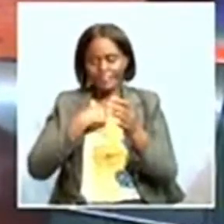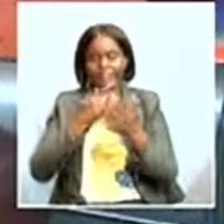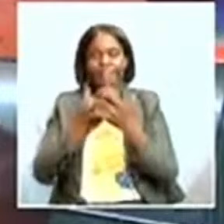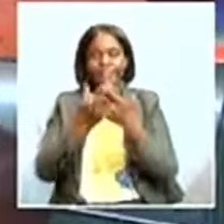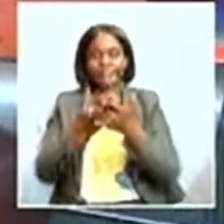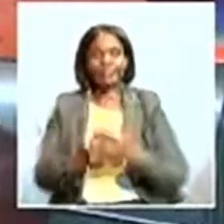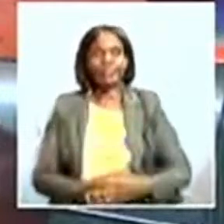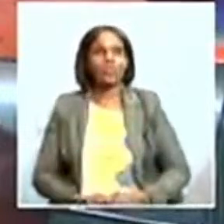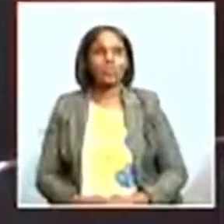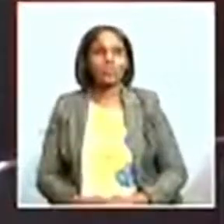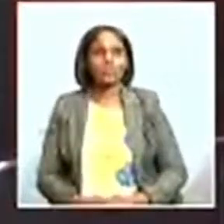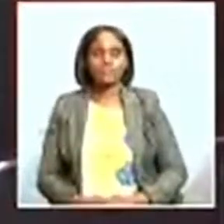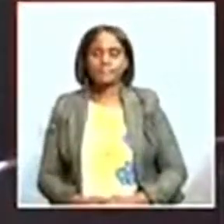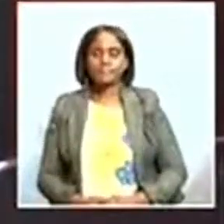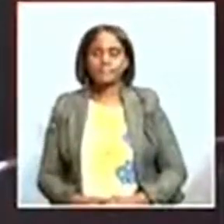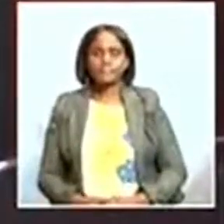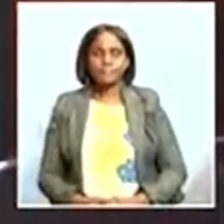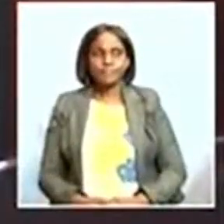submit.